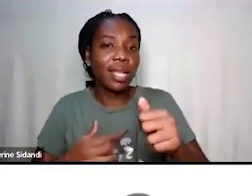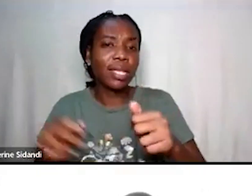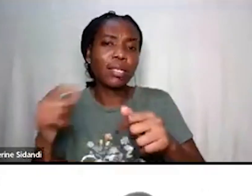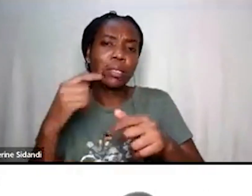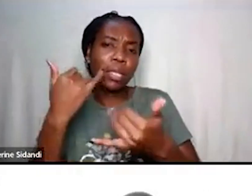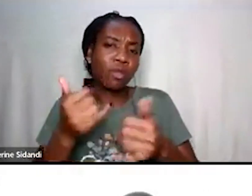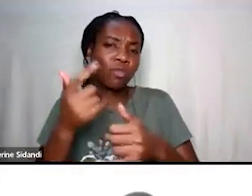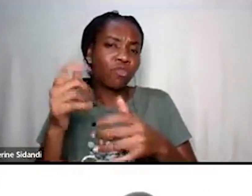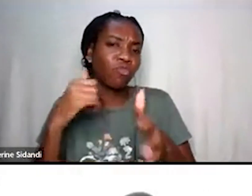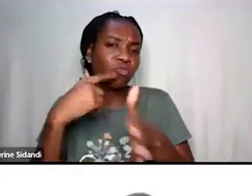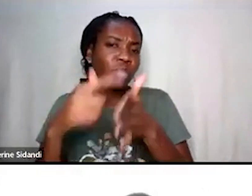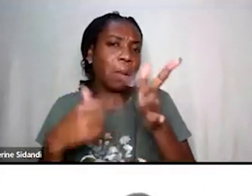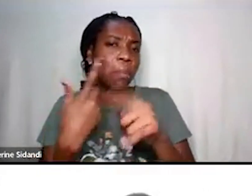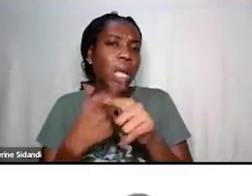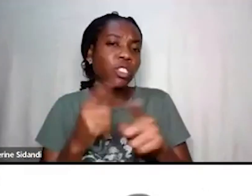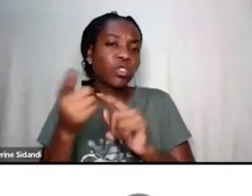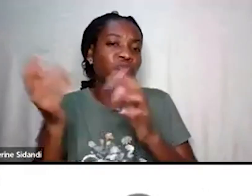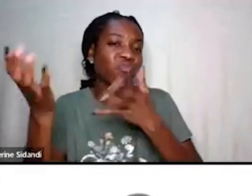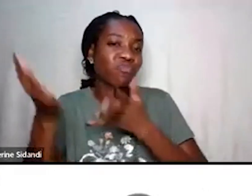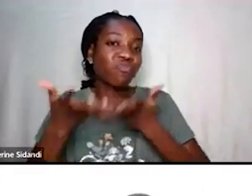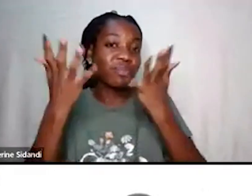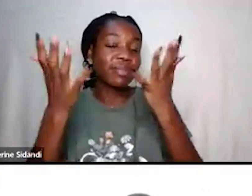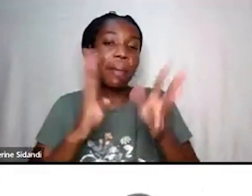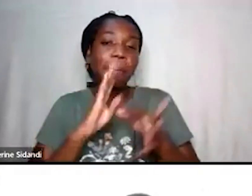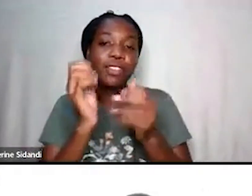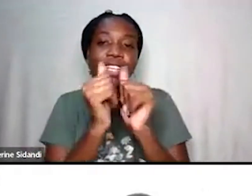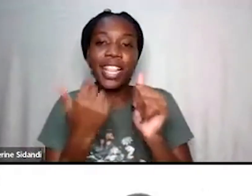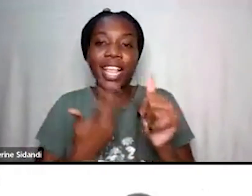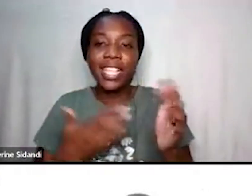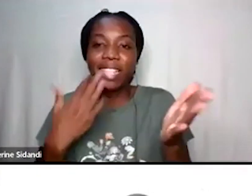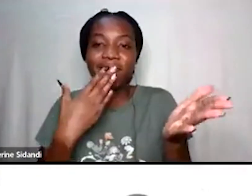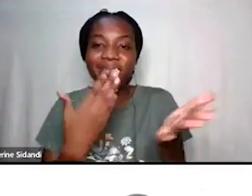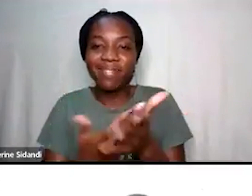you sacrificed to be with us. Thank you.